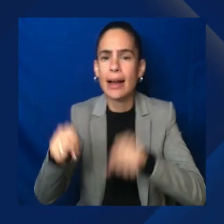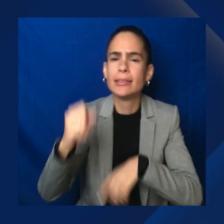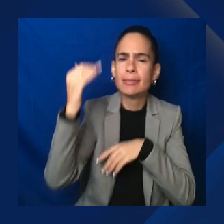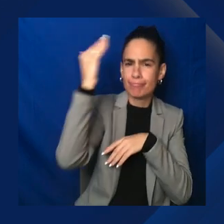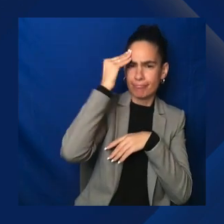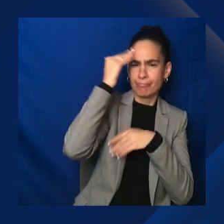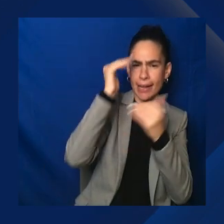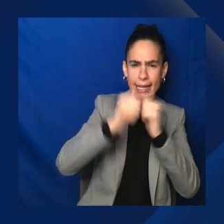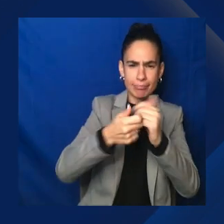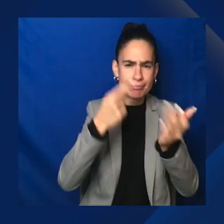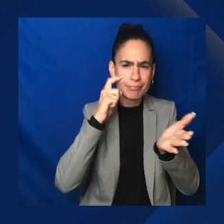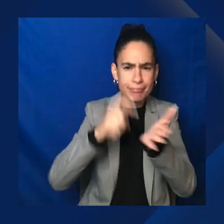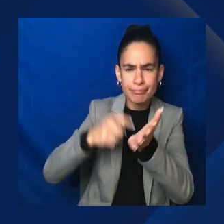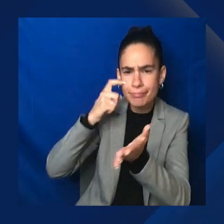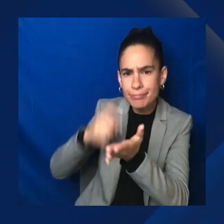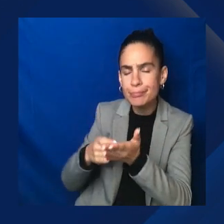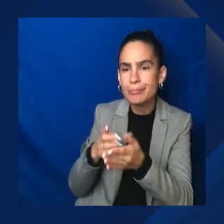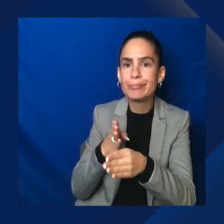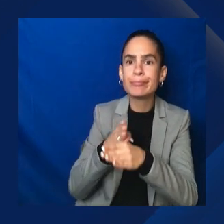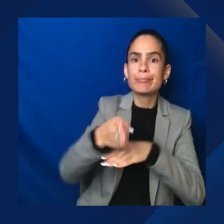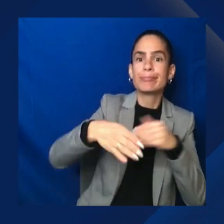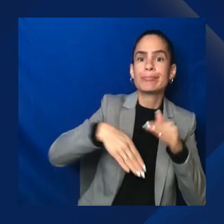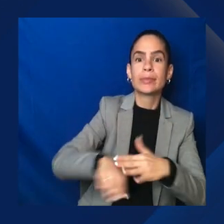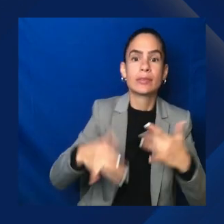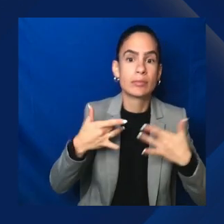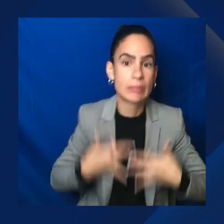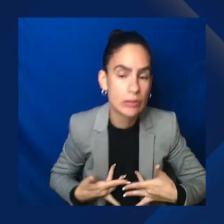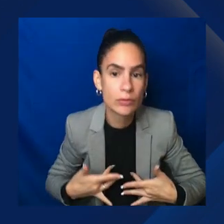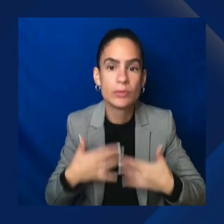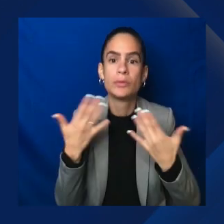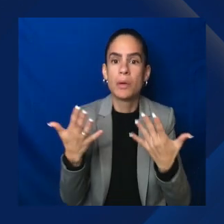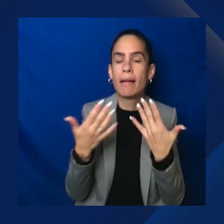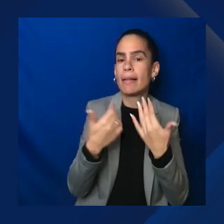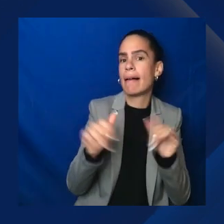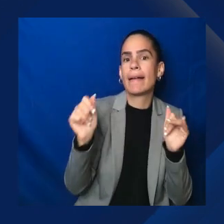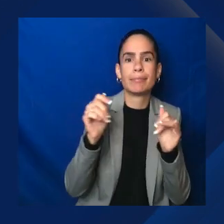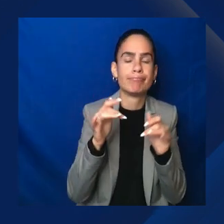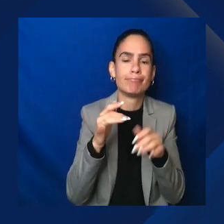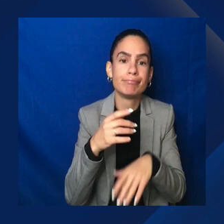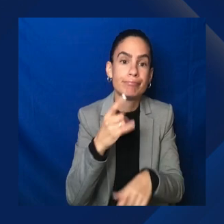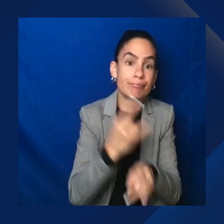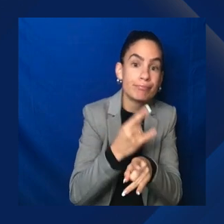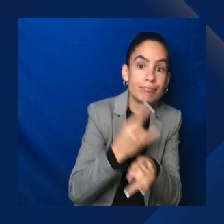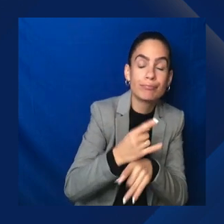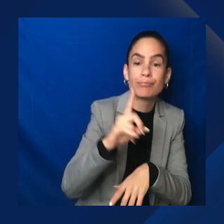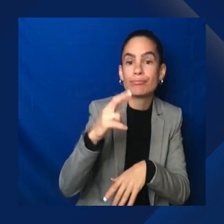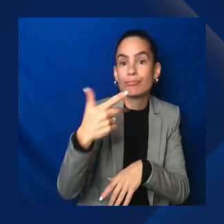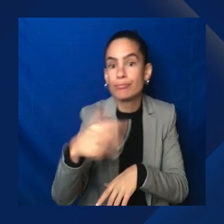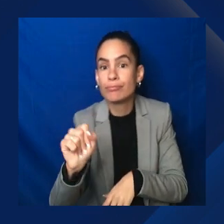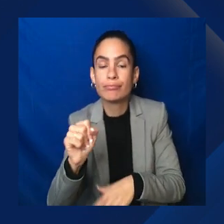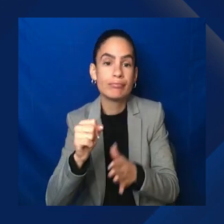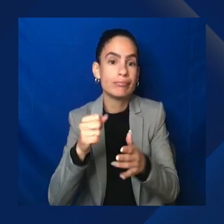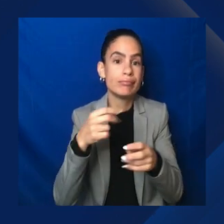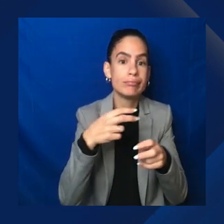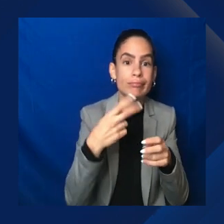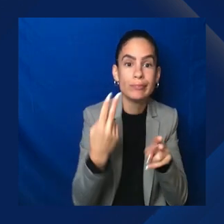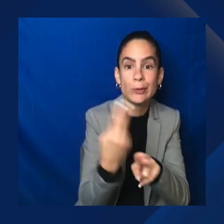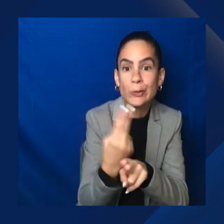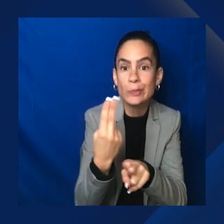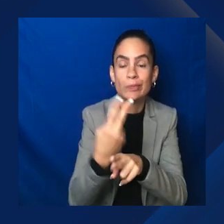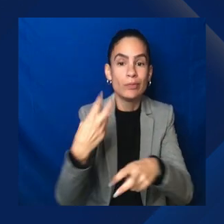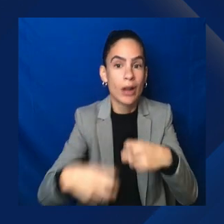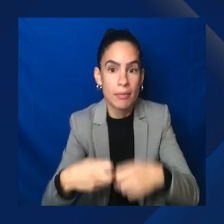disorders, what kind of impact would it make to have more community-based providers both pre and after pregnancy?